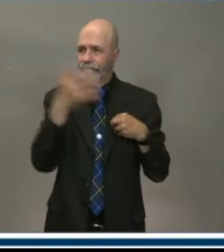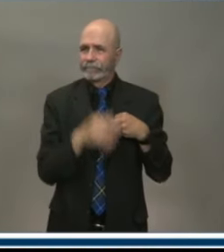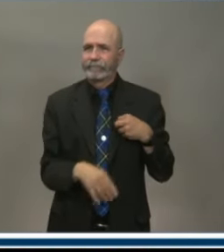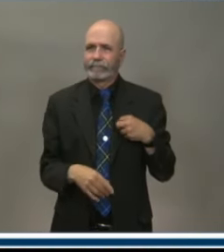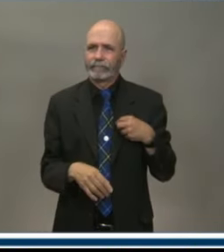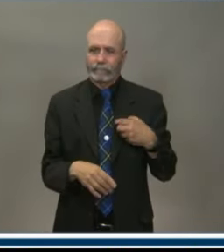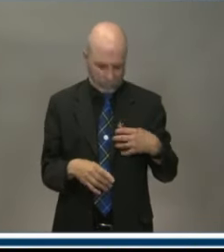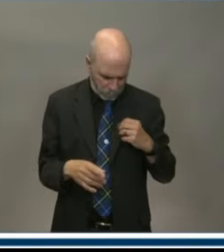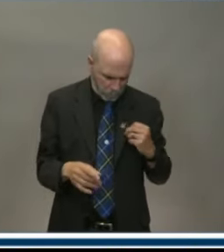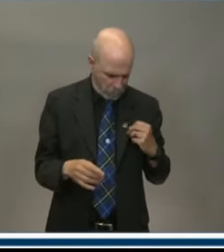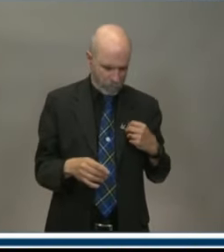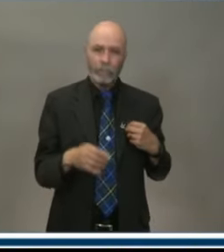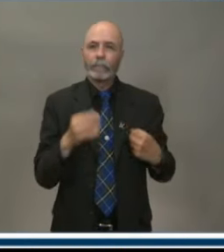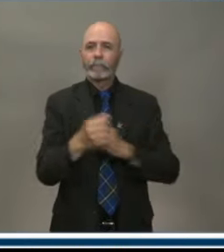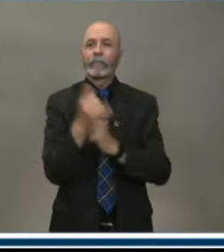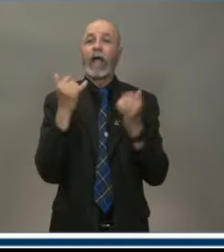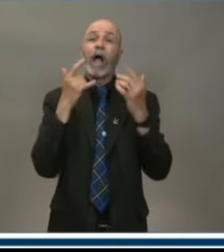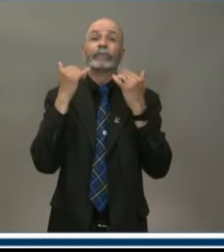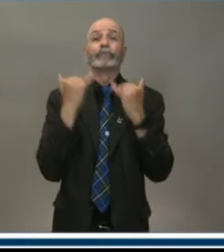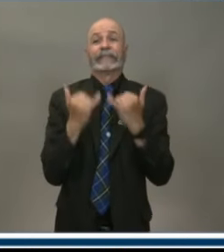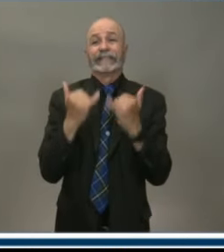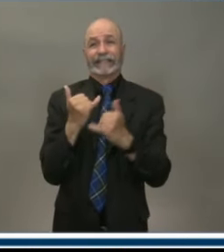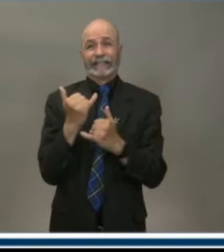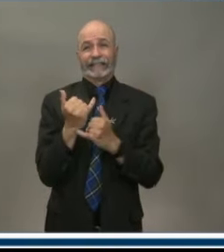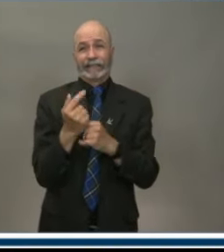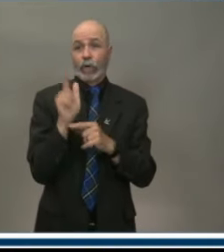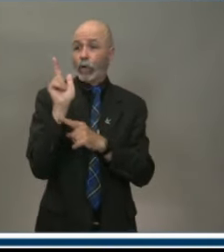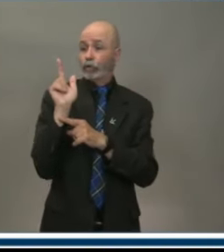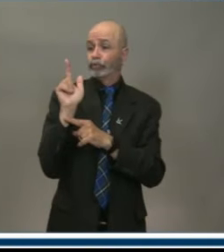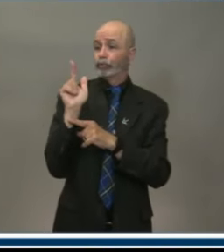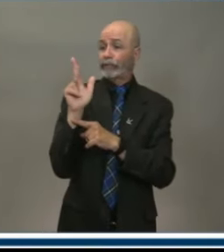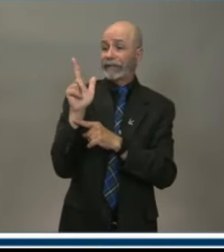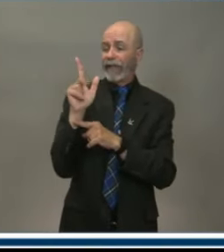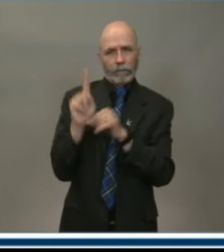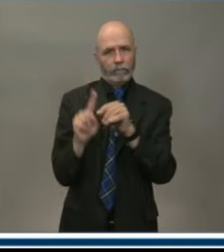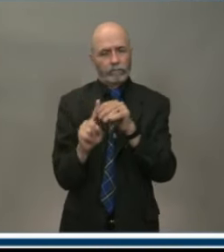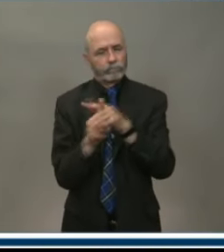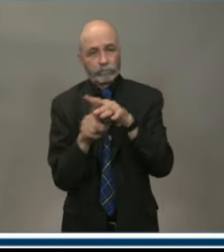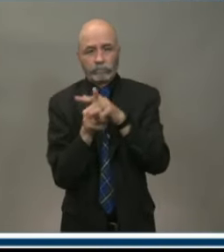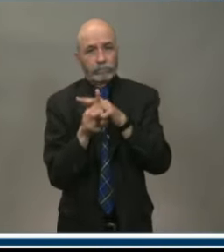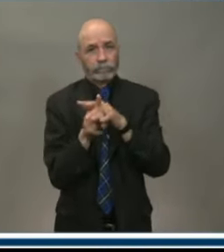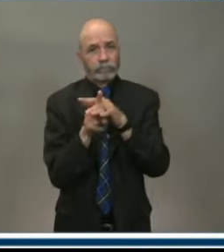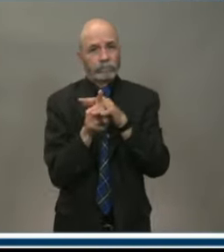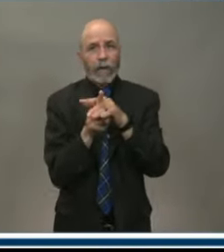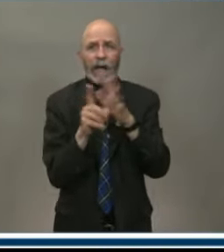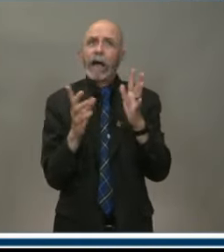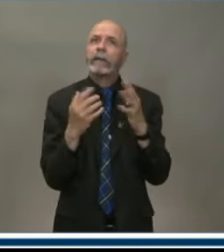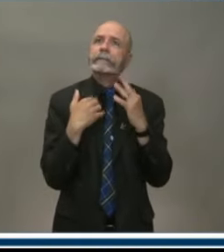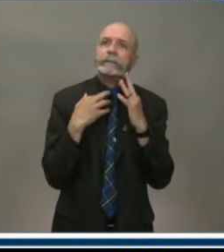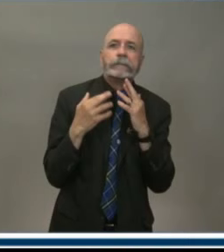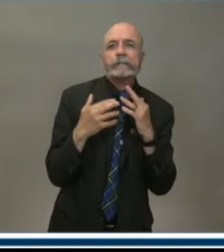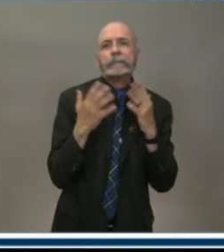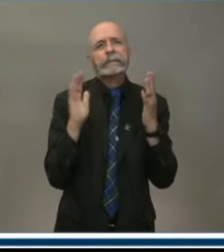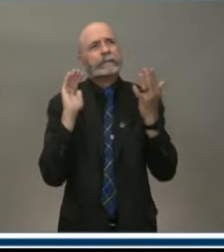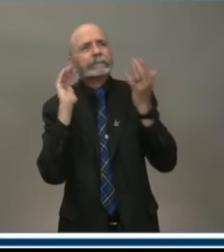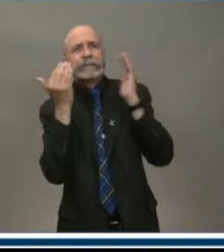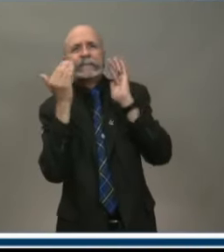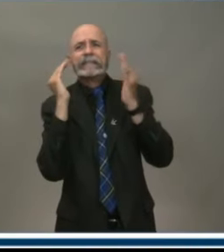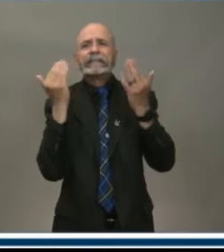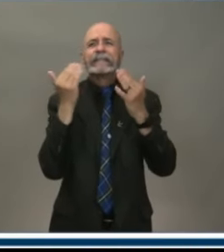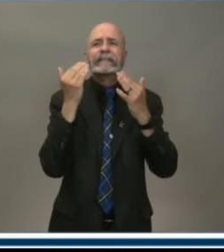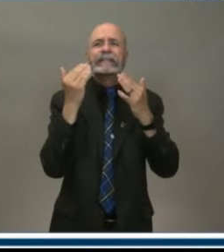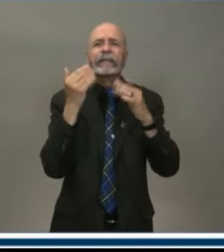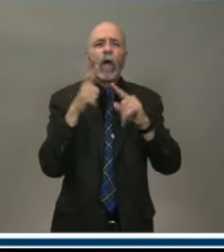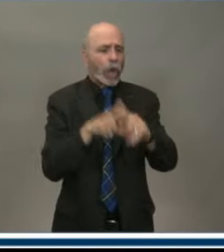for today, we're looking at 23 new positive cases. If I compare the figures for the long-term care